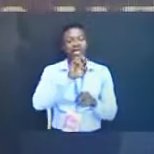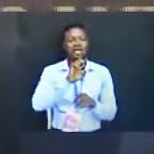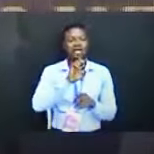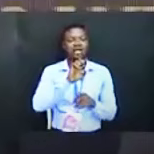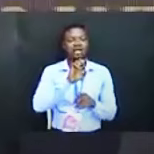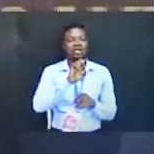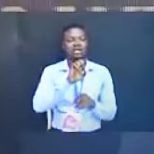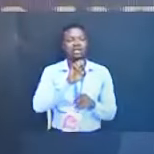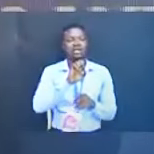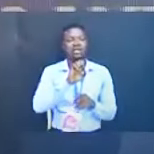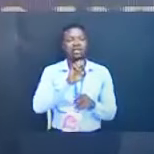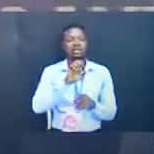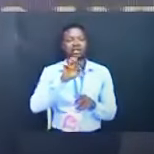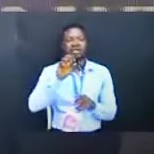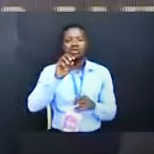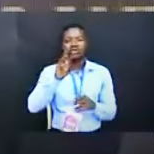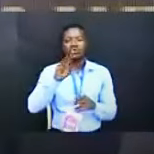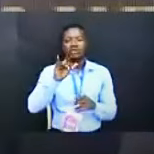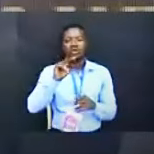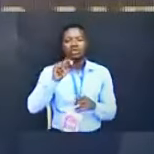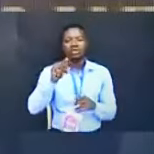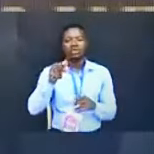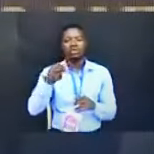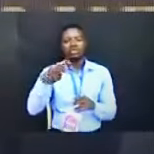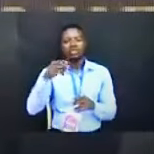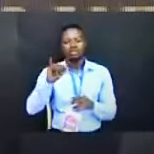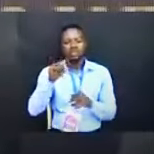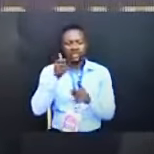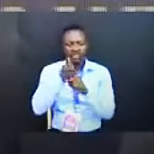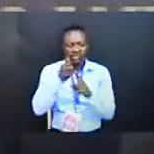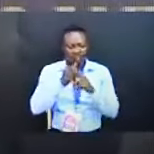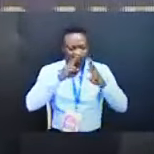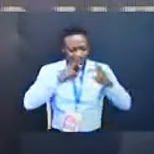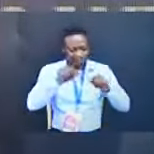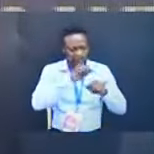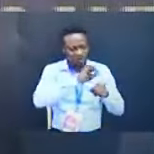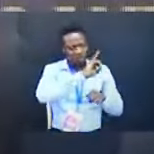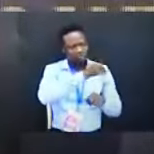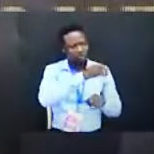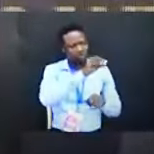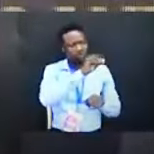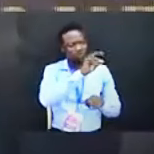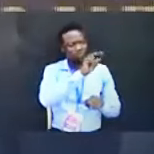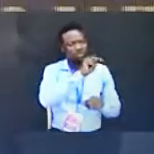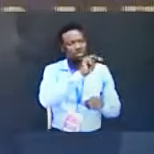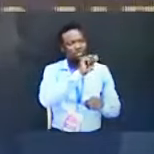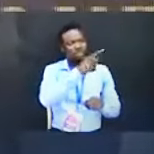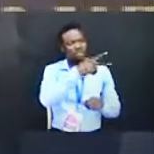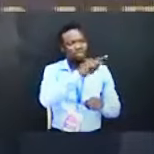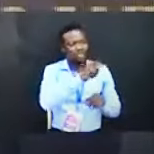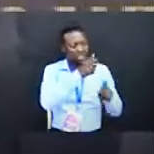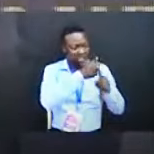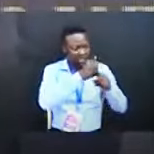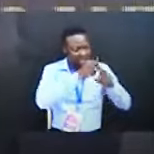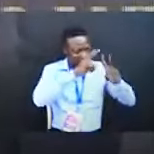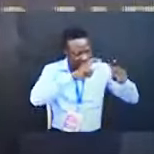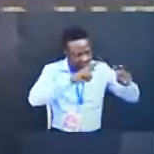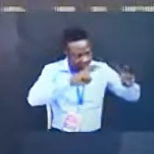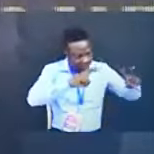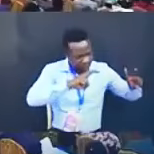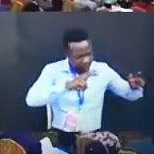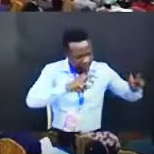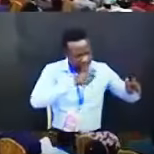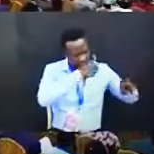decided to trace the descendants of Jonathan Edwards almost 150 years after his